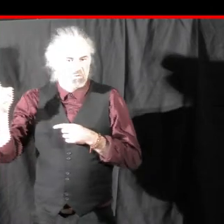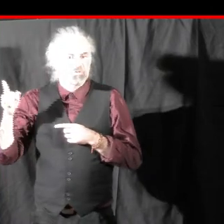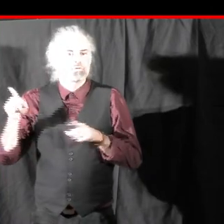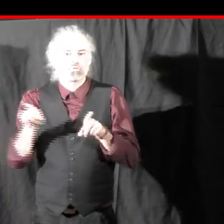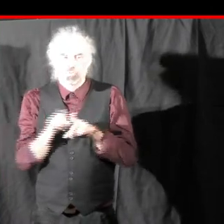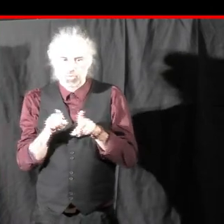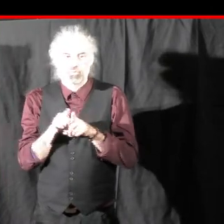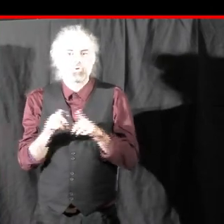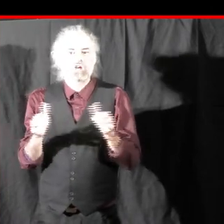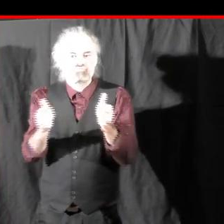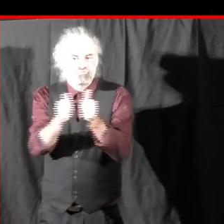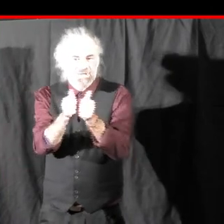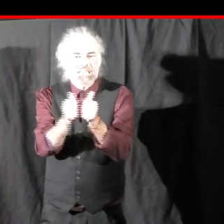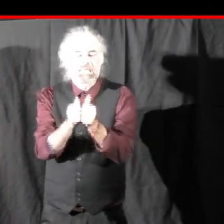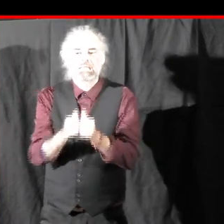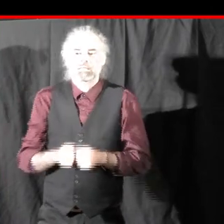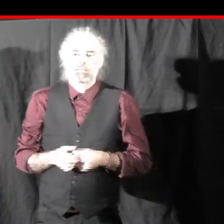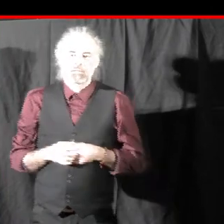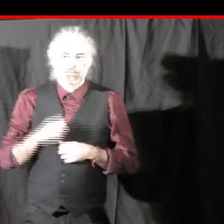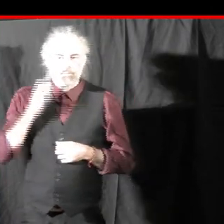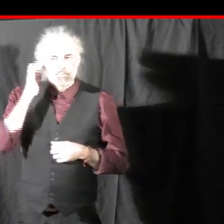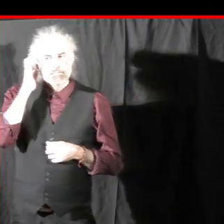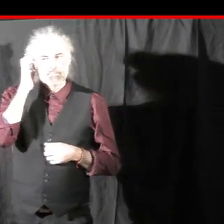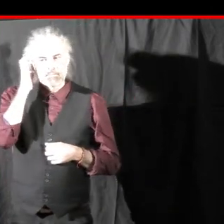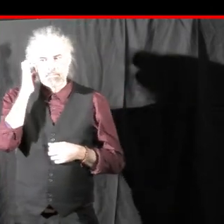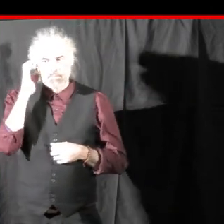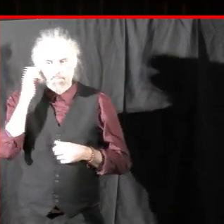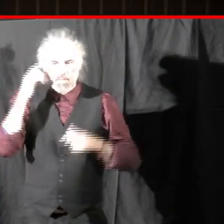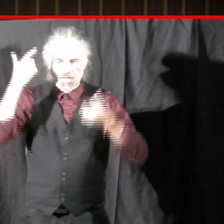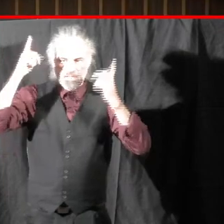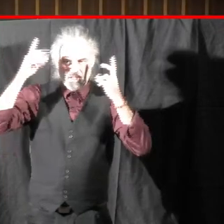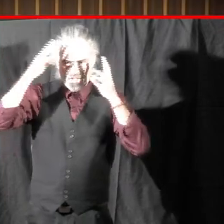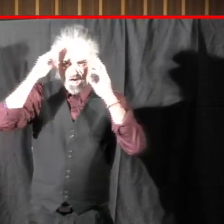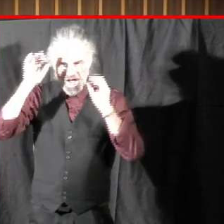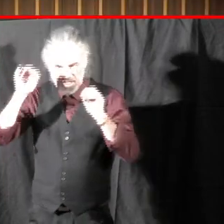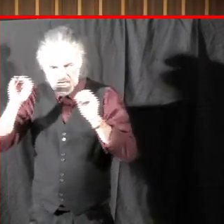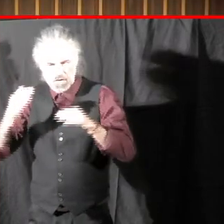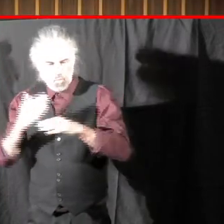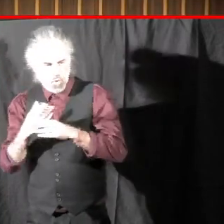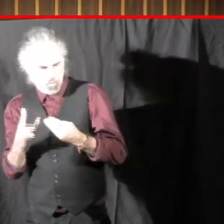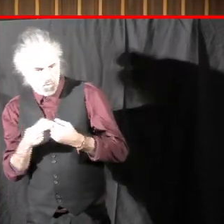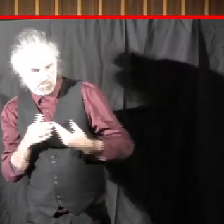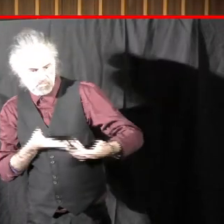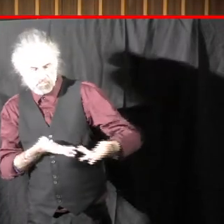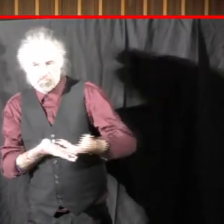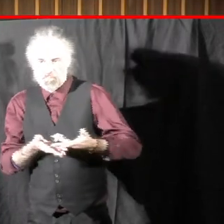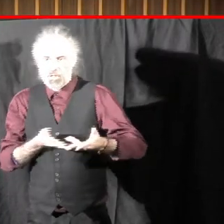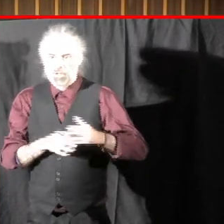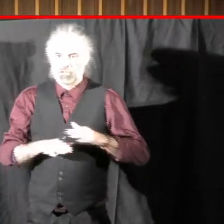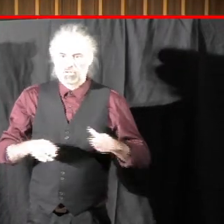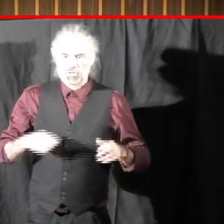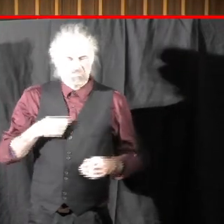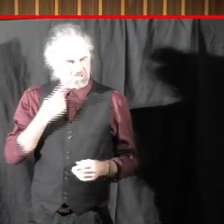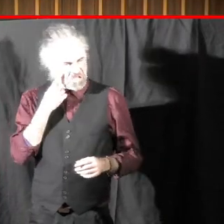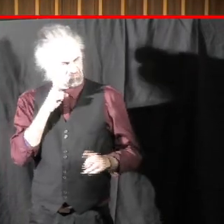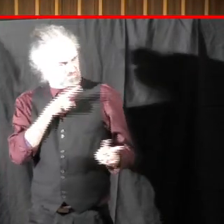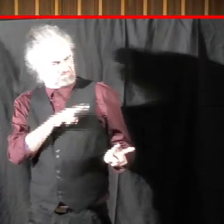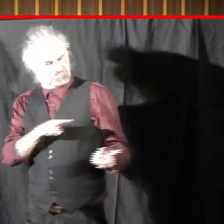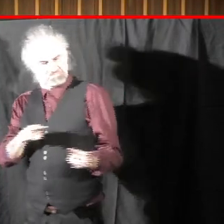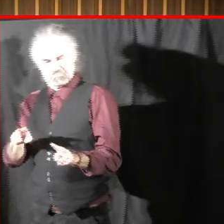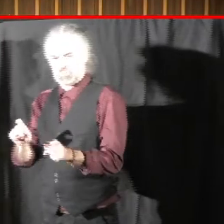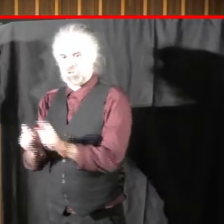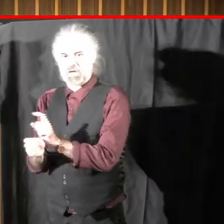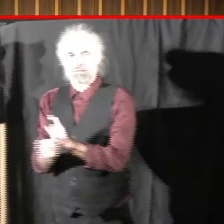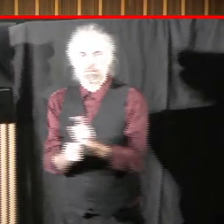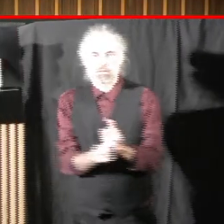well, which is the teachers and educators who are working with the children and noticing changes, as well as